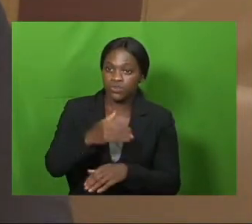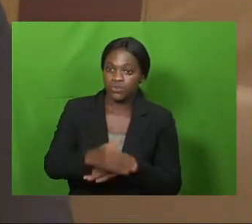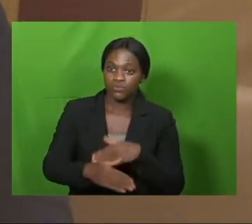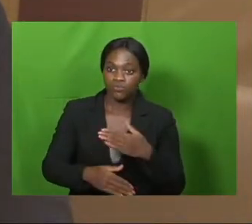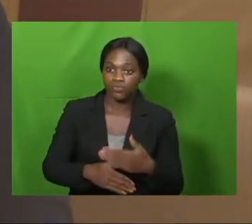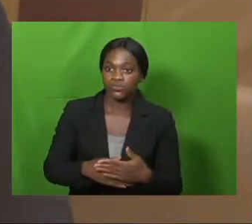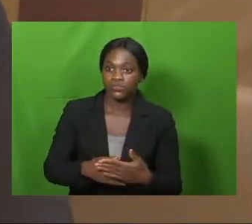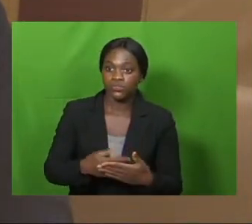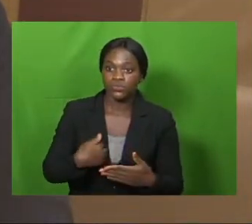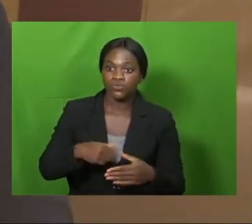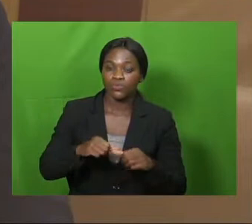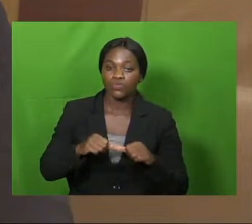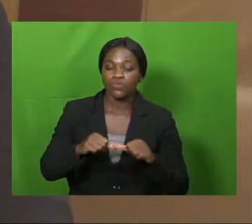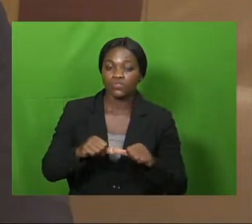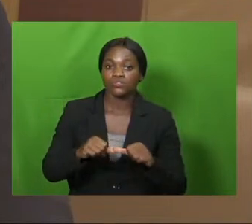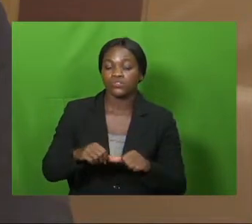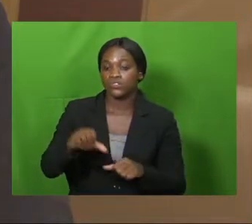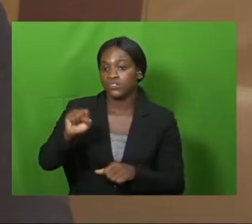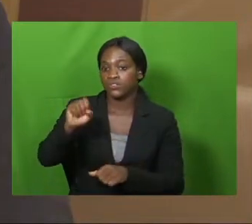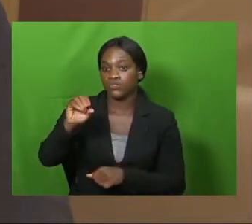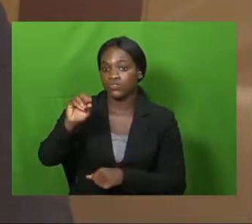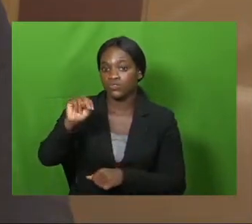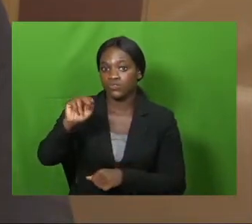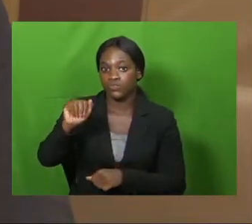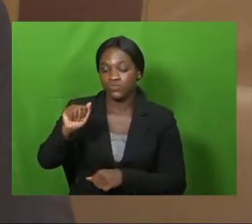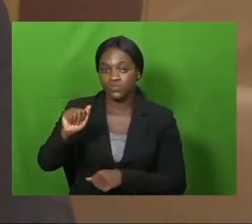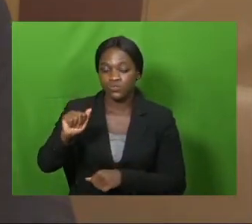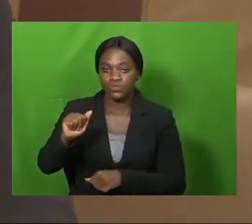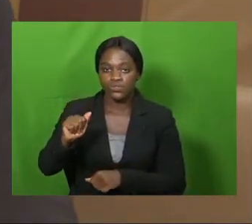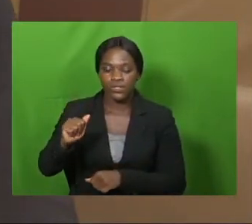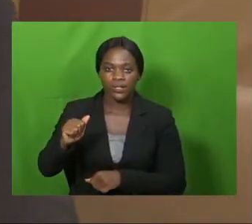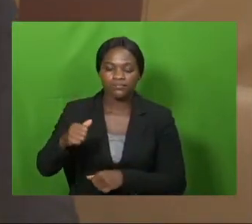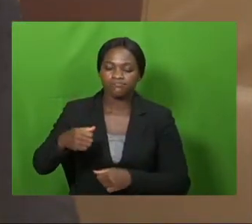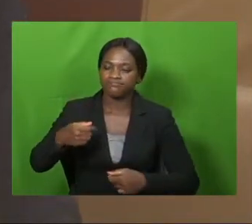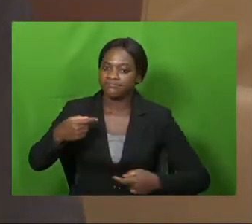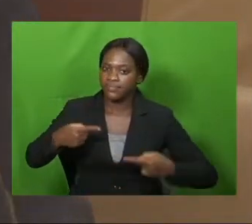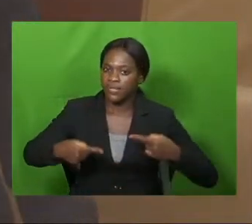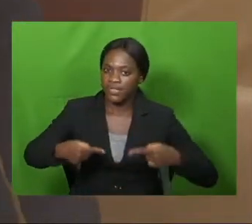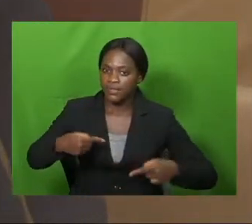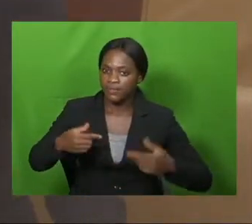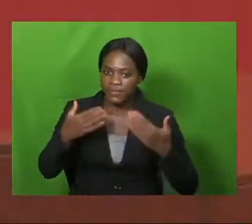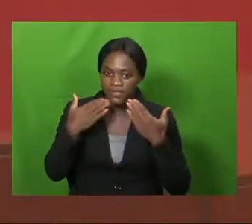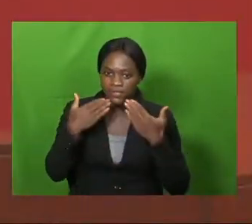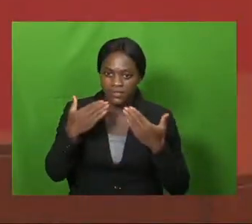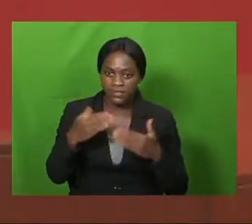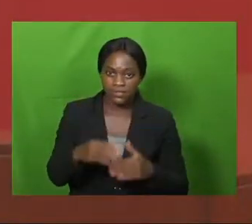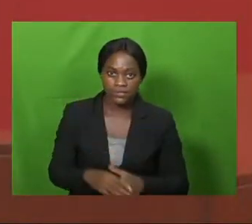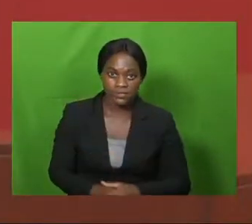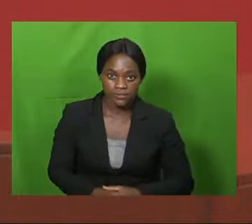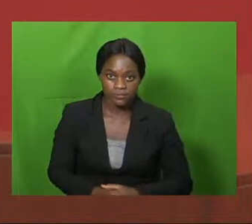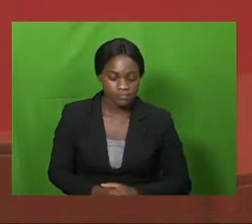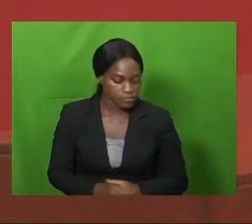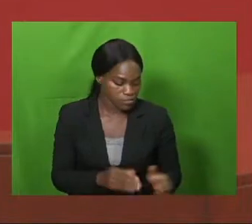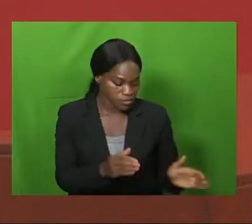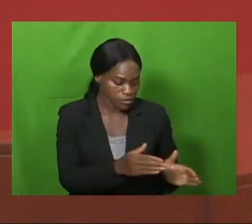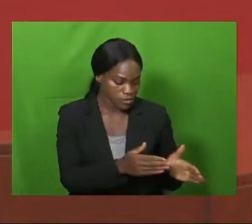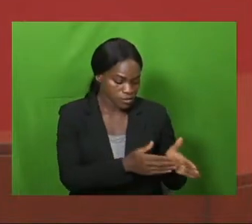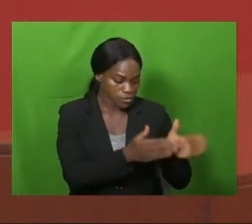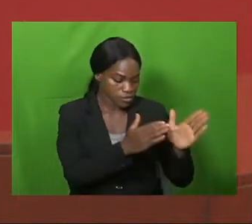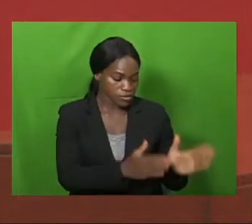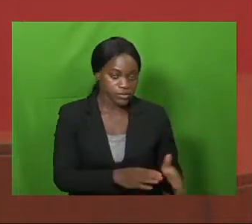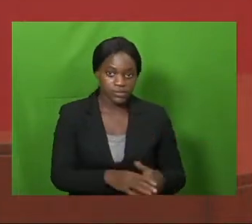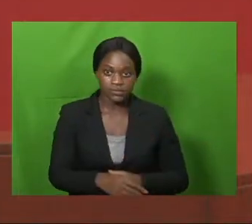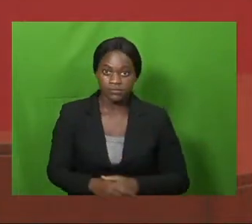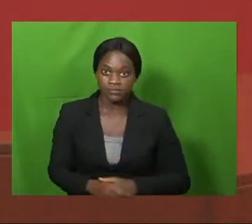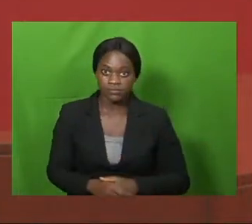State of the Nation address debate. Thank you. Yes, minority leadership. Indeed, Mr. Speaker, that's